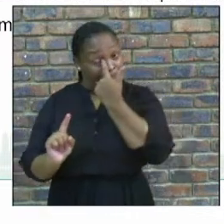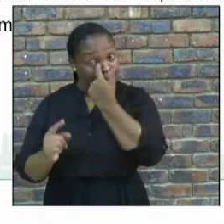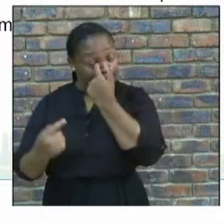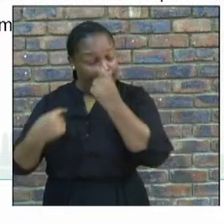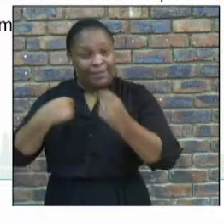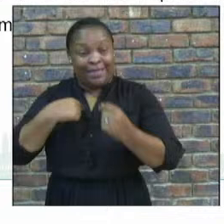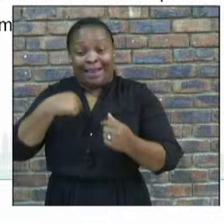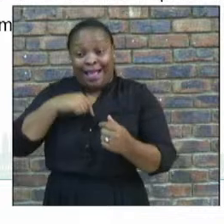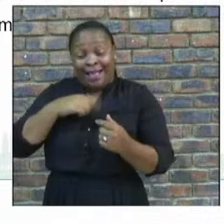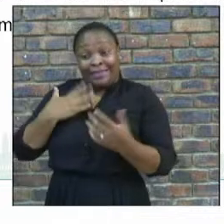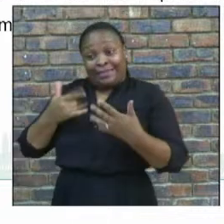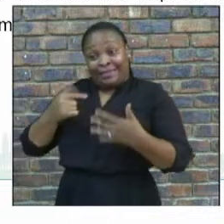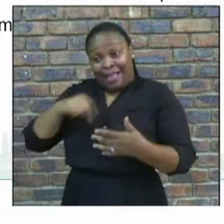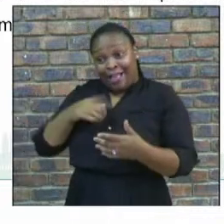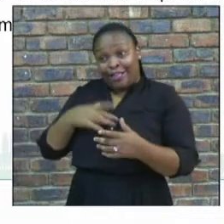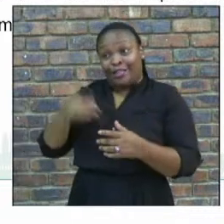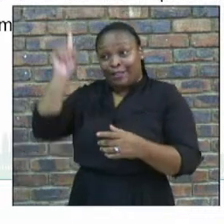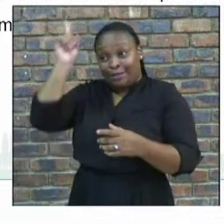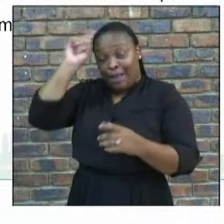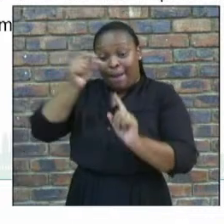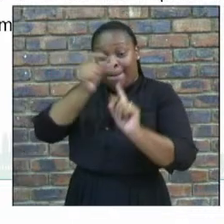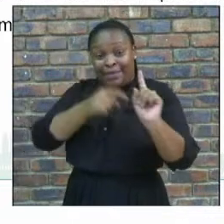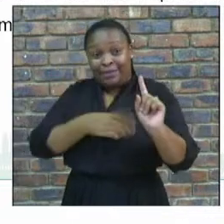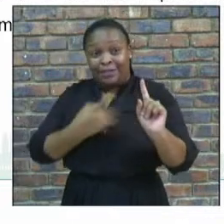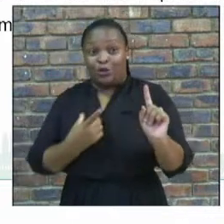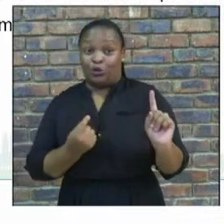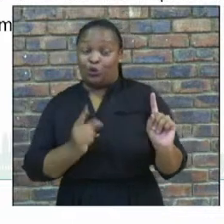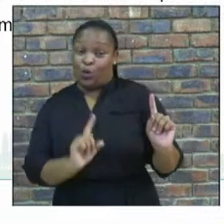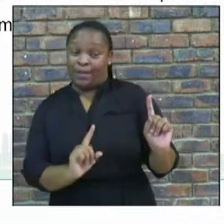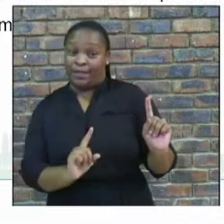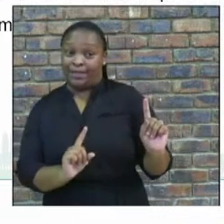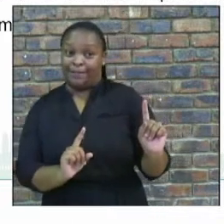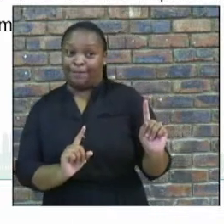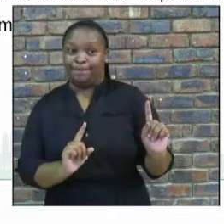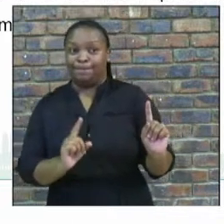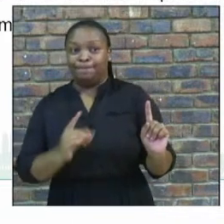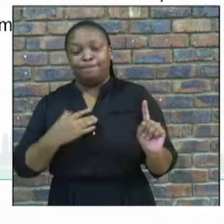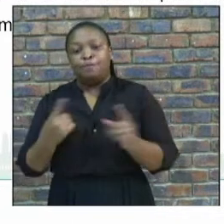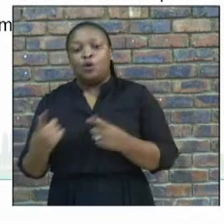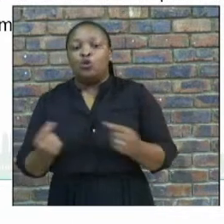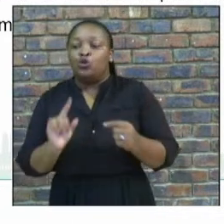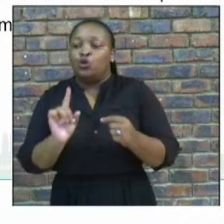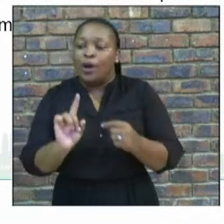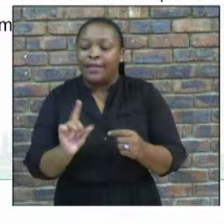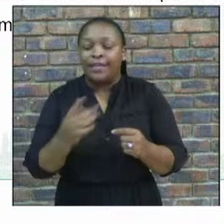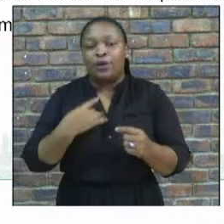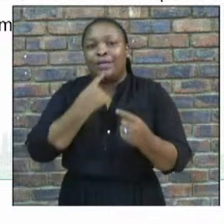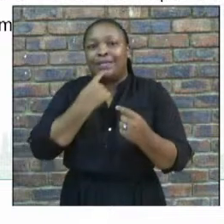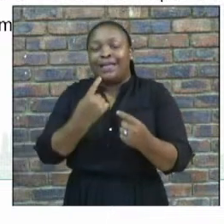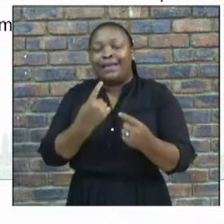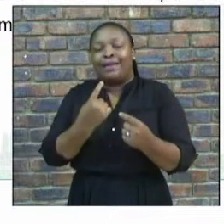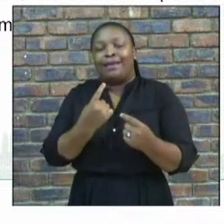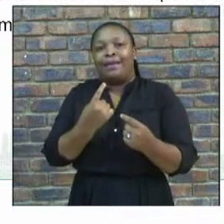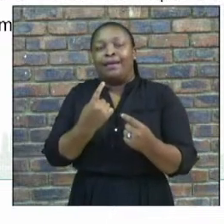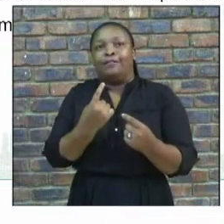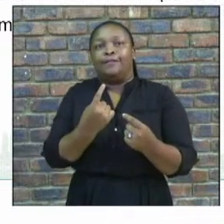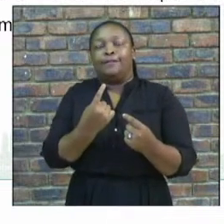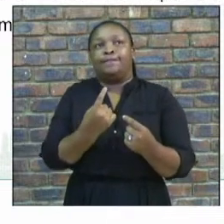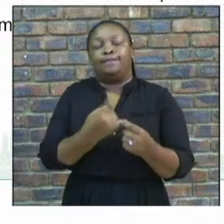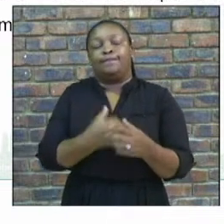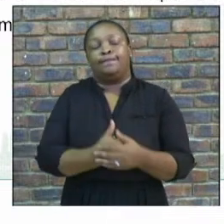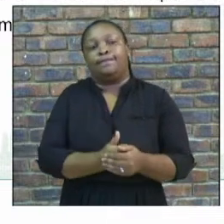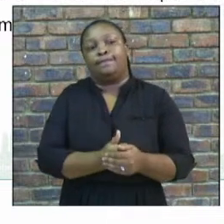person for the purpose of this 10% participation. And what we are saying